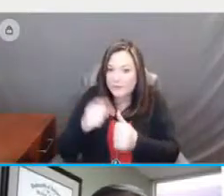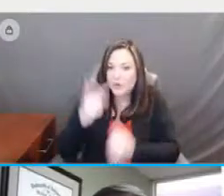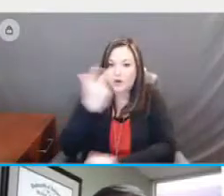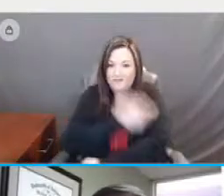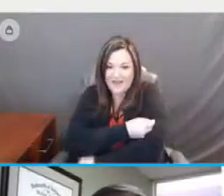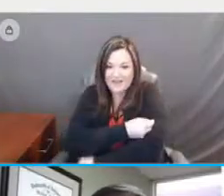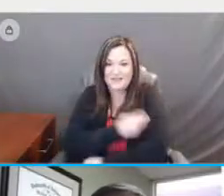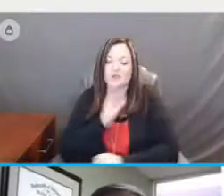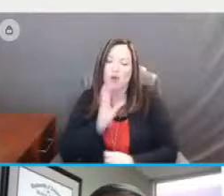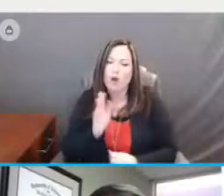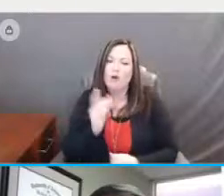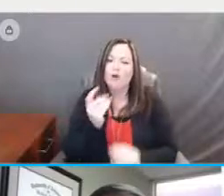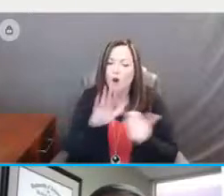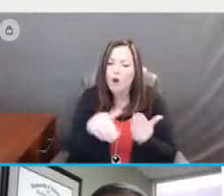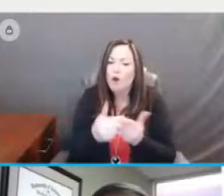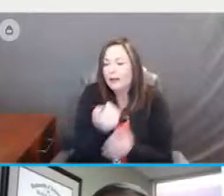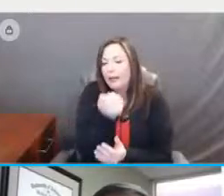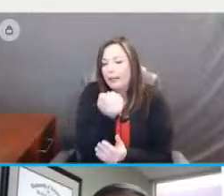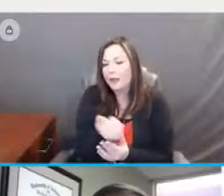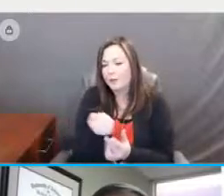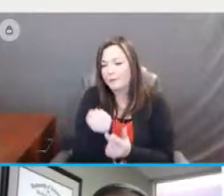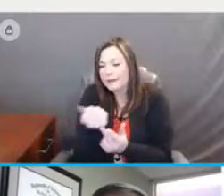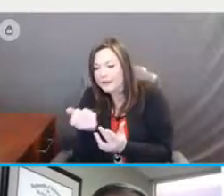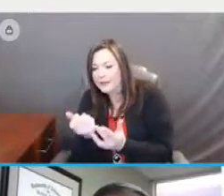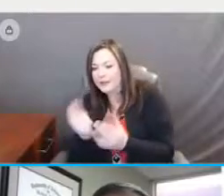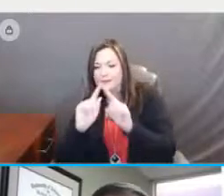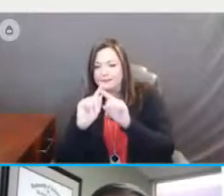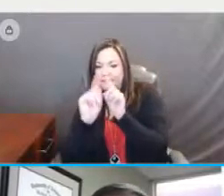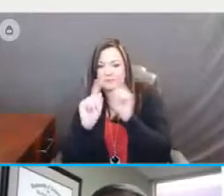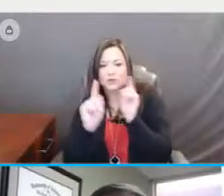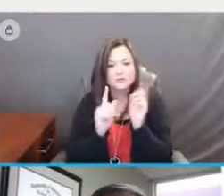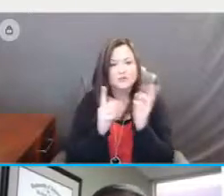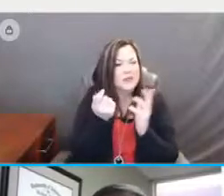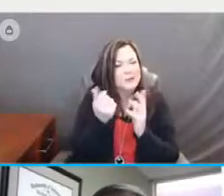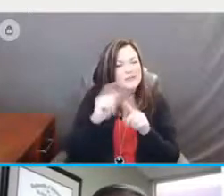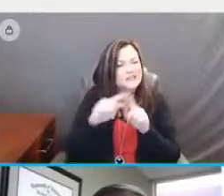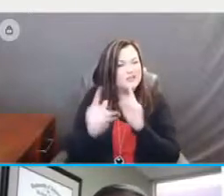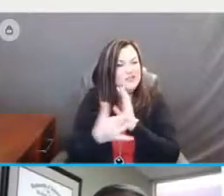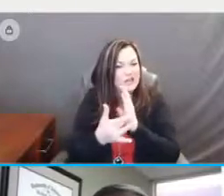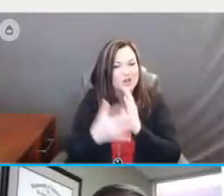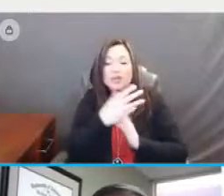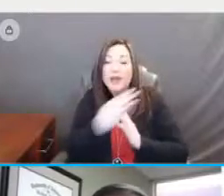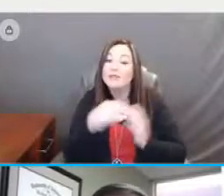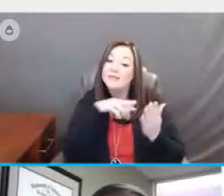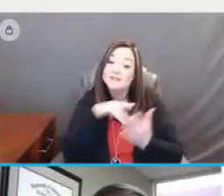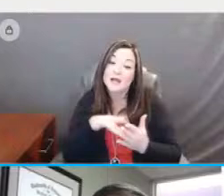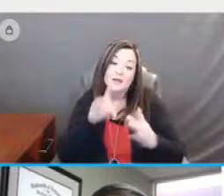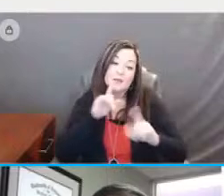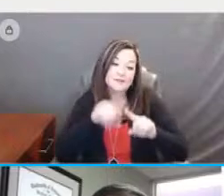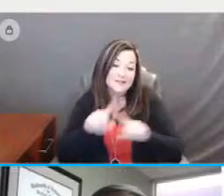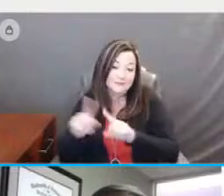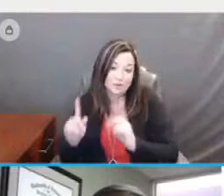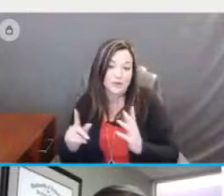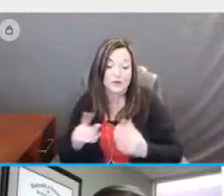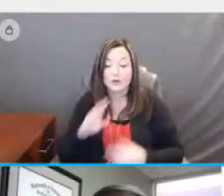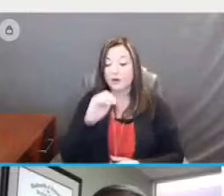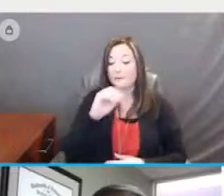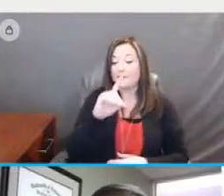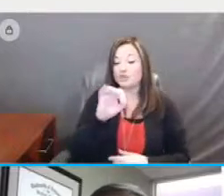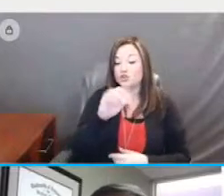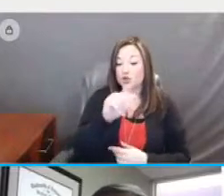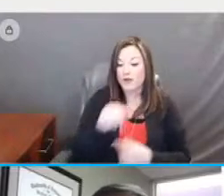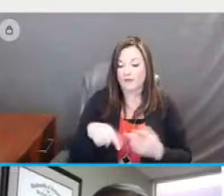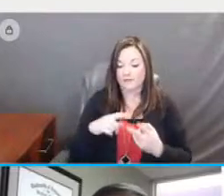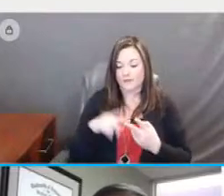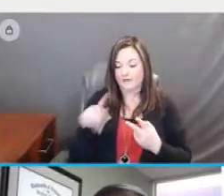a little bit different. There's different technologies, and they were also studied in different ways. And so both Moderna and Pfizer